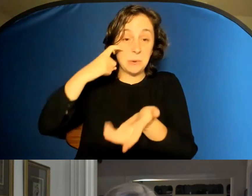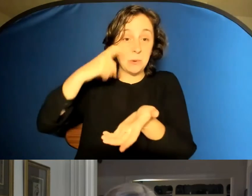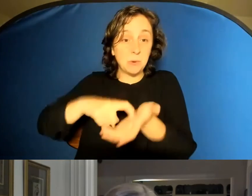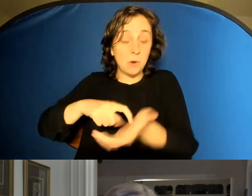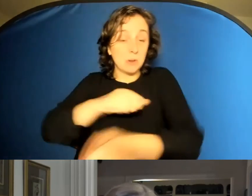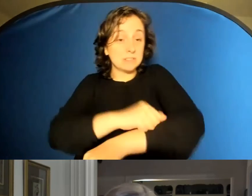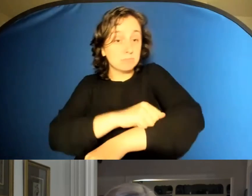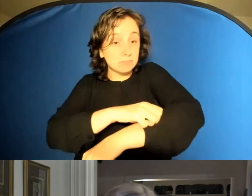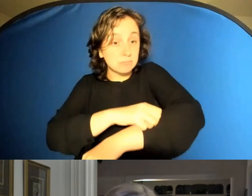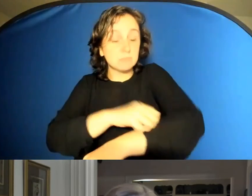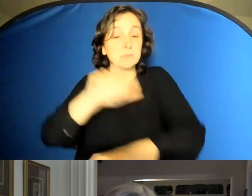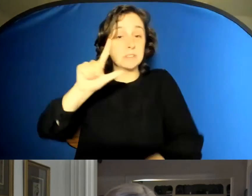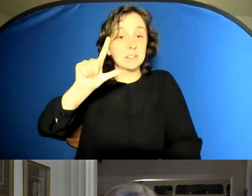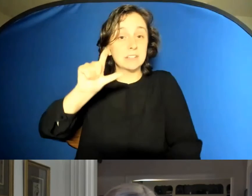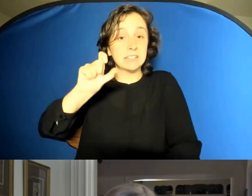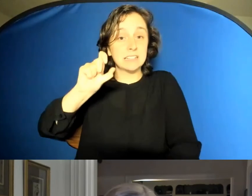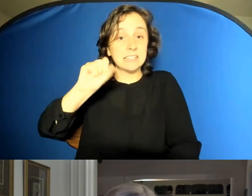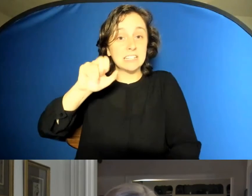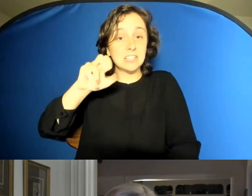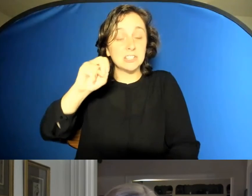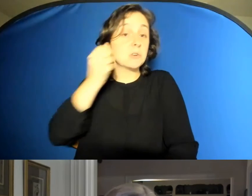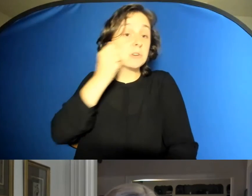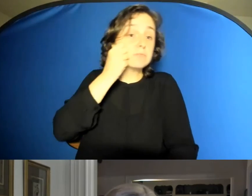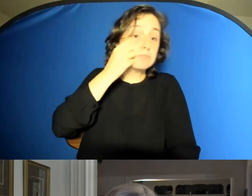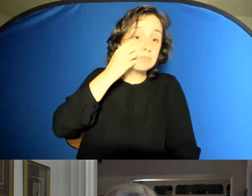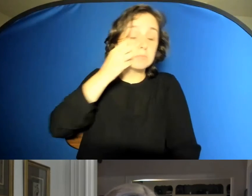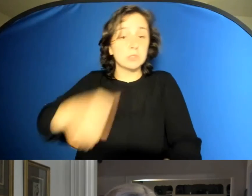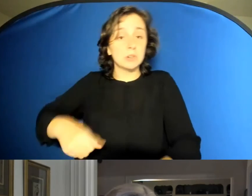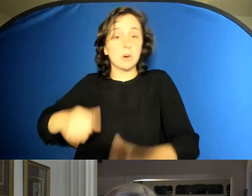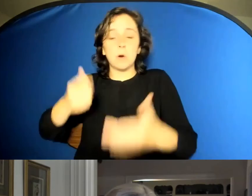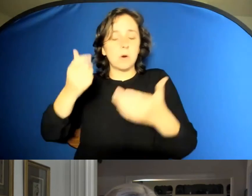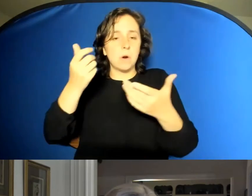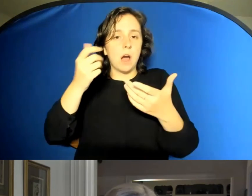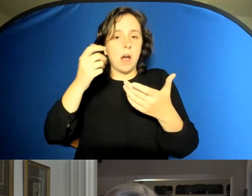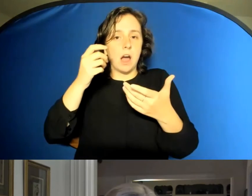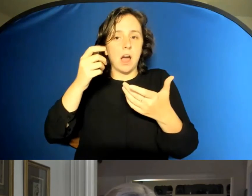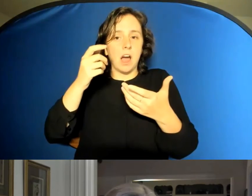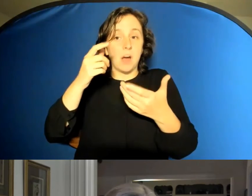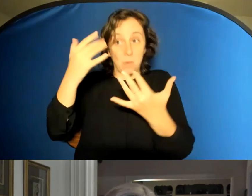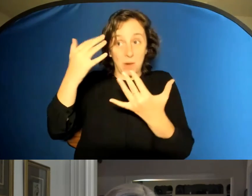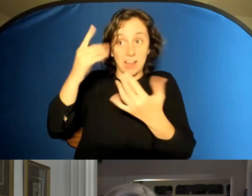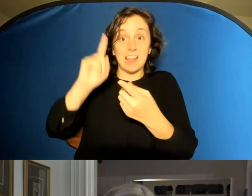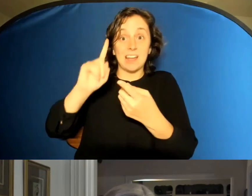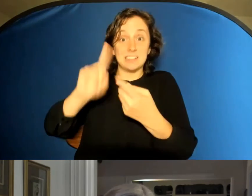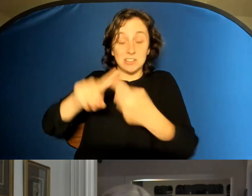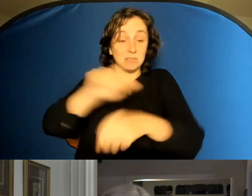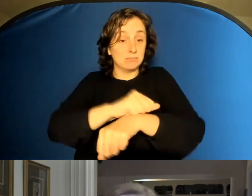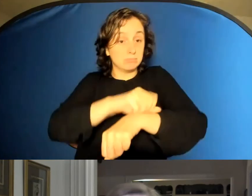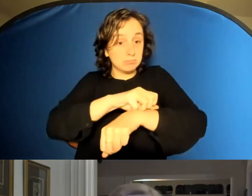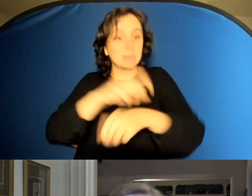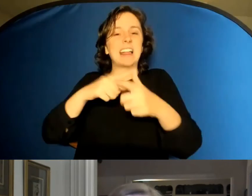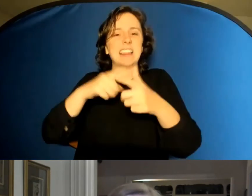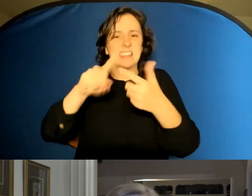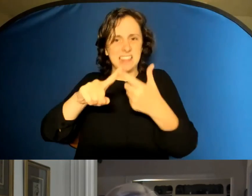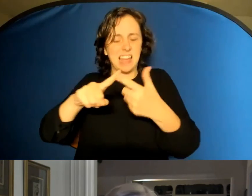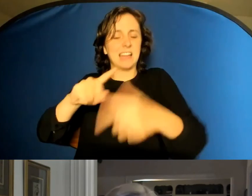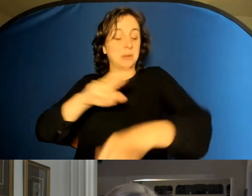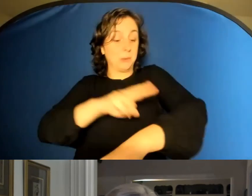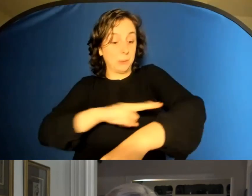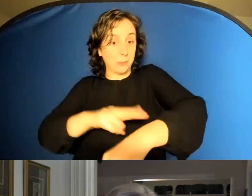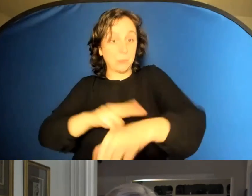to get diagnosed for, and confirmed, which doesn't, it doesn't feel good to be told